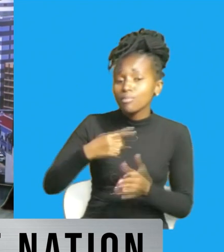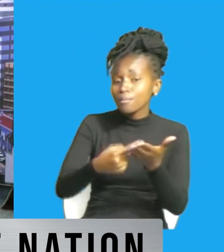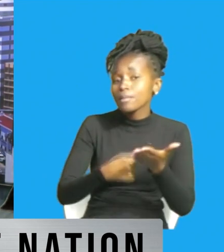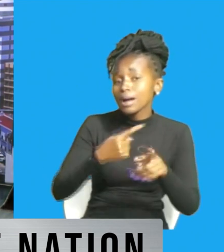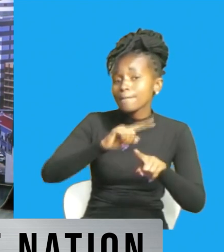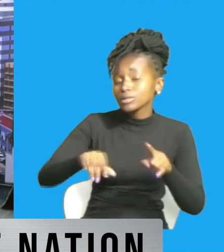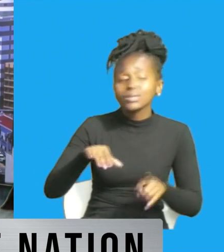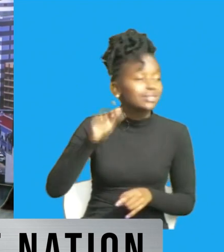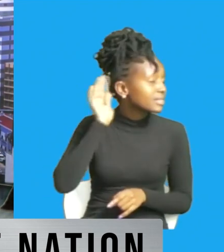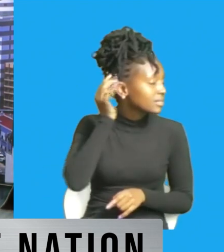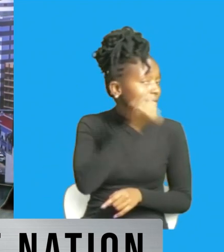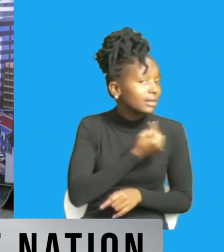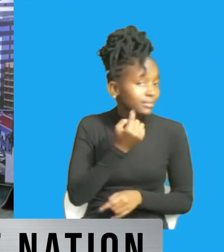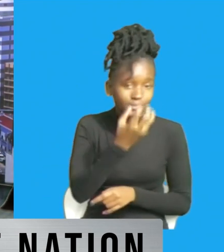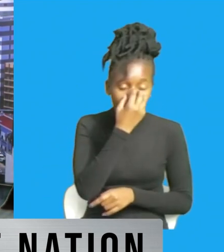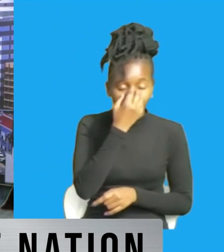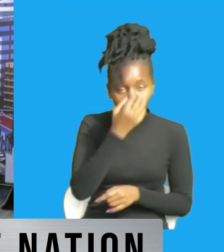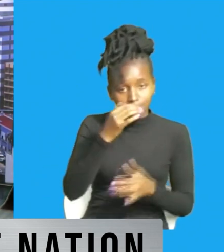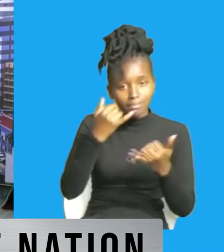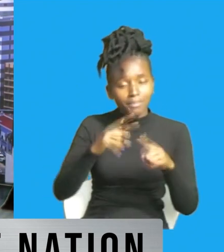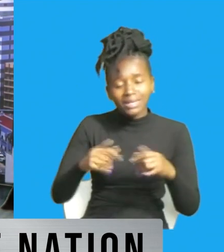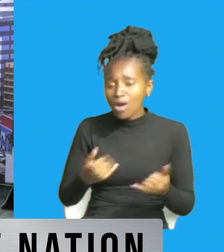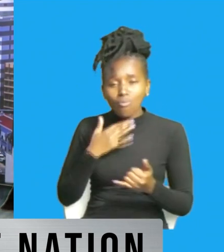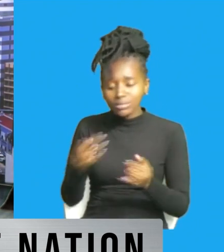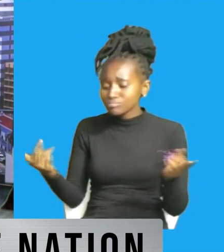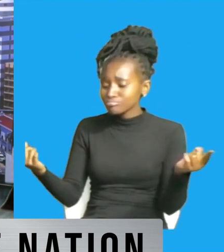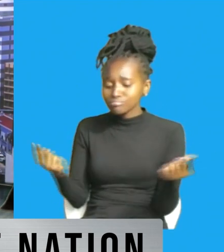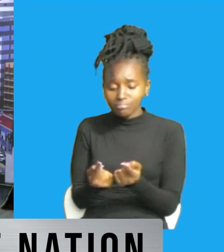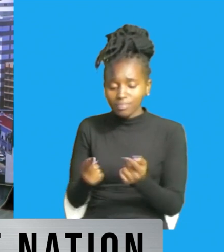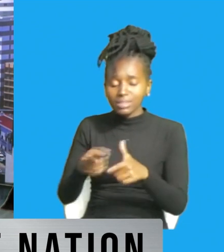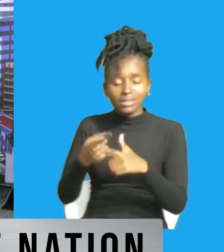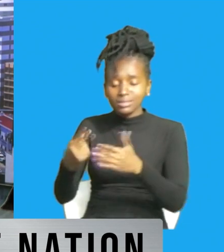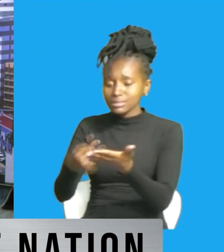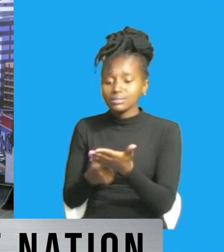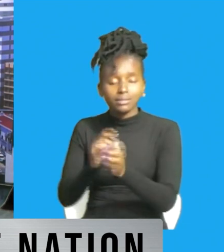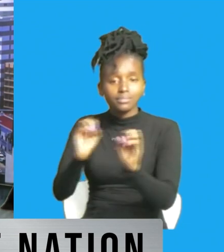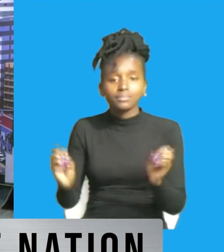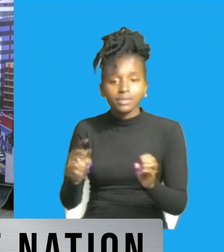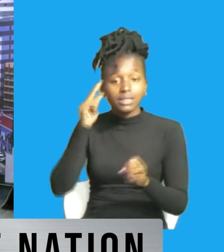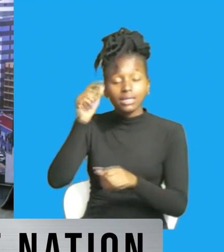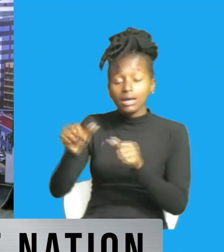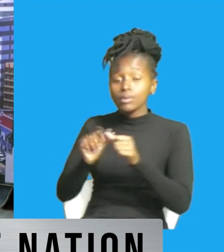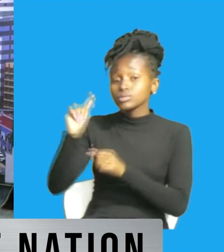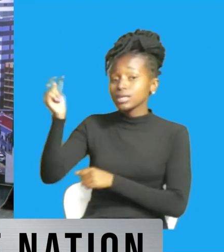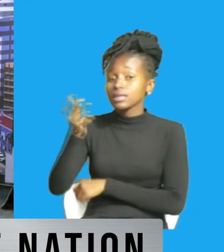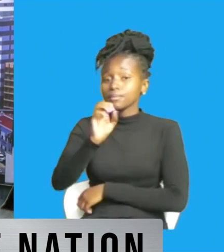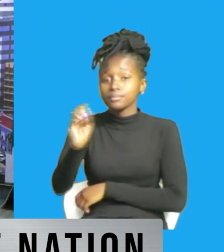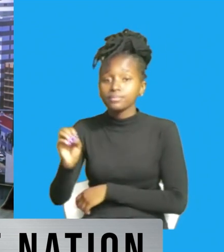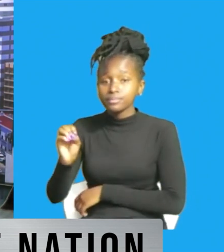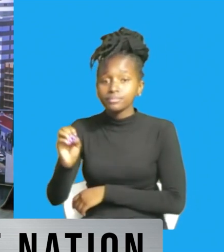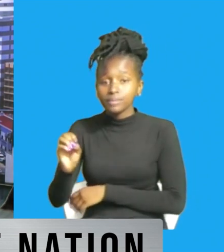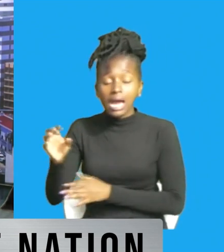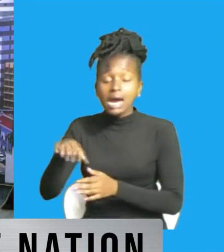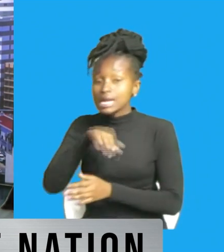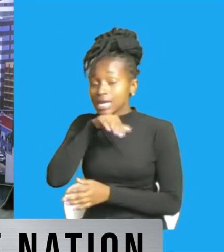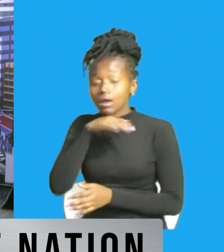on here? Because the reality of the fact is, I'm asking myself, where are the Kenyans in this? Raila Odinga is an employee, wanted to be an employee of Kenyans. Most